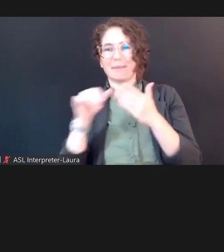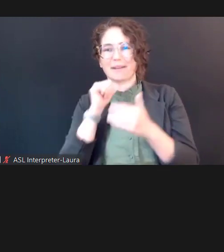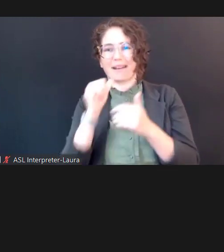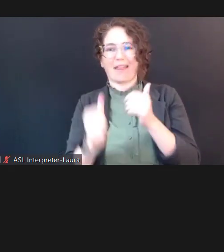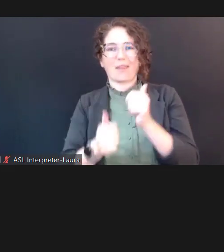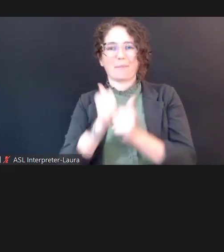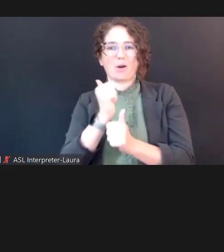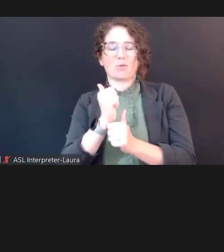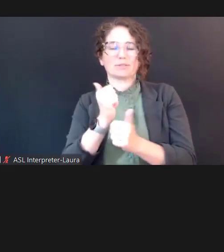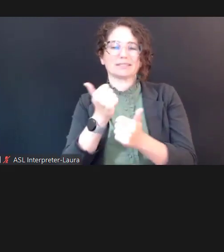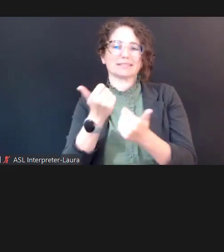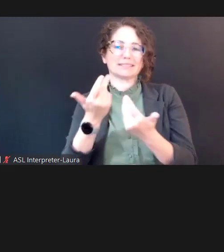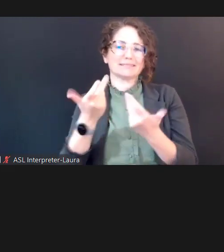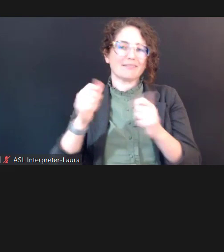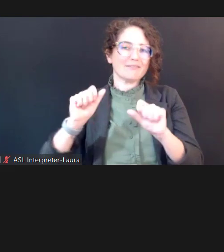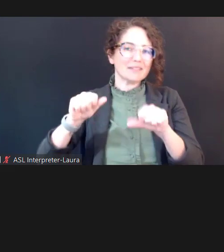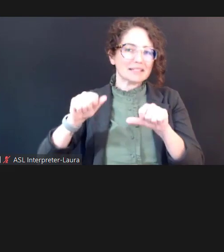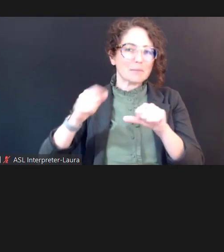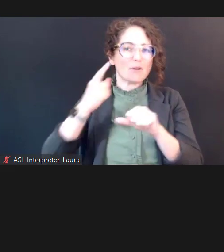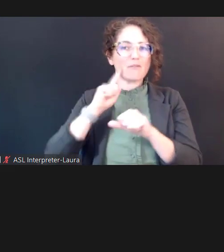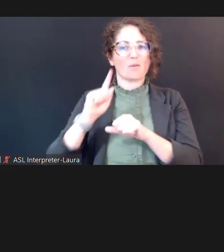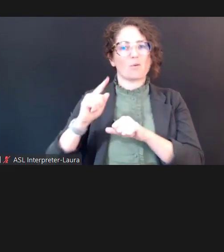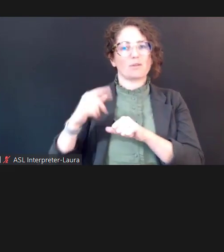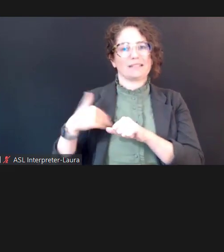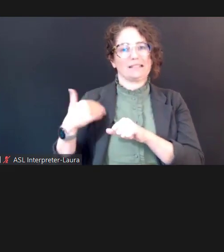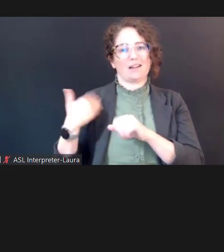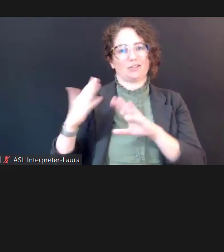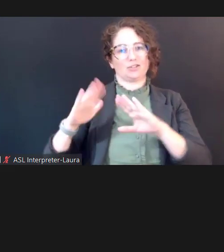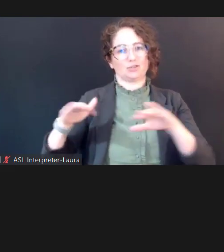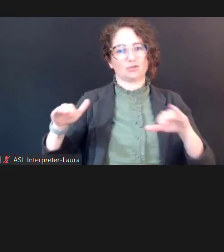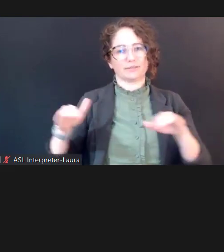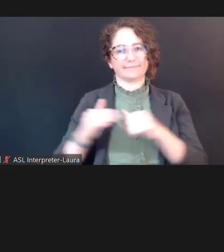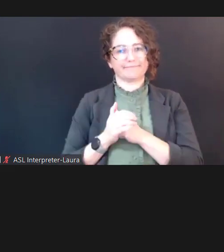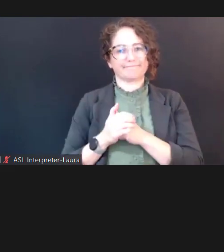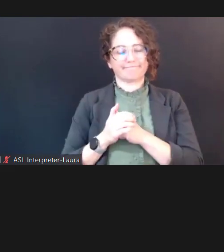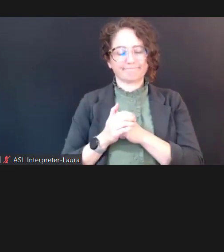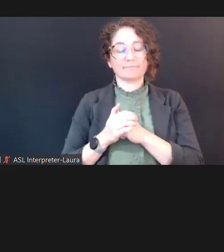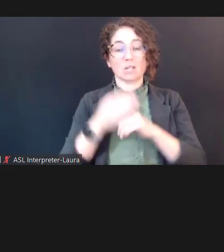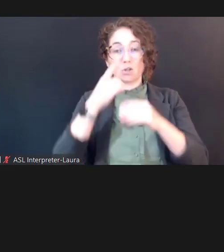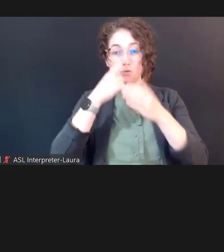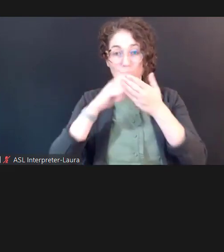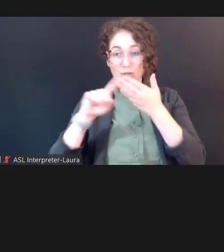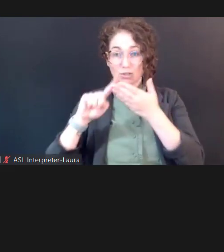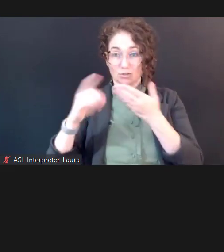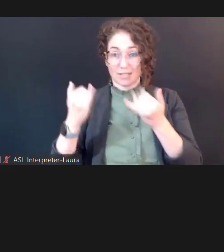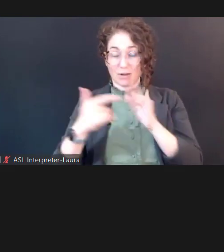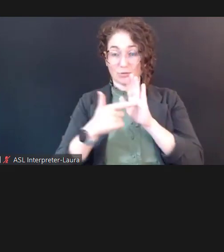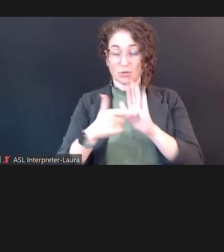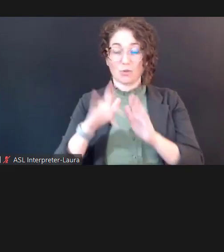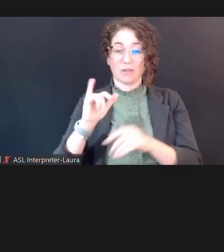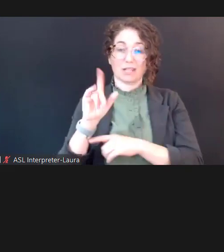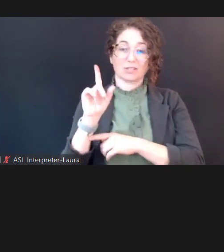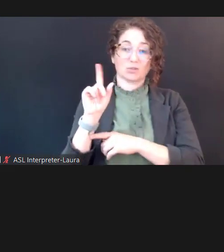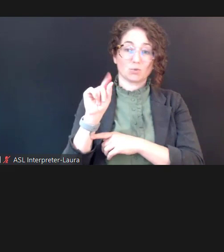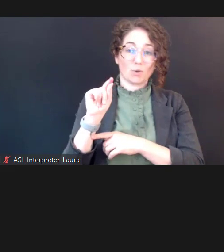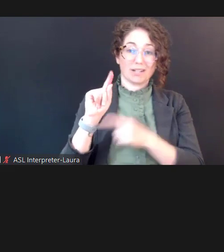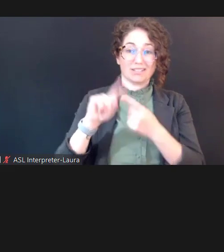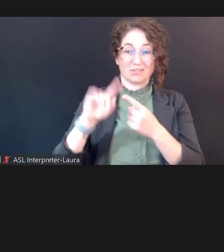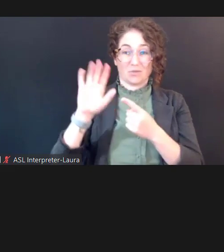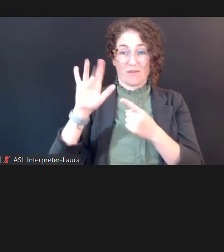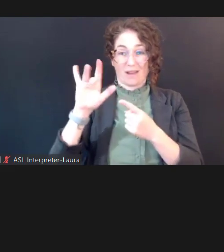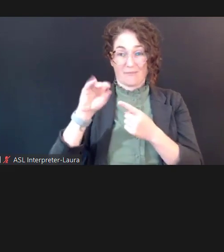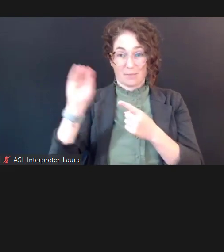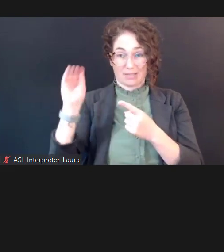feasible method to use with some of these younger children. The research has shown that 20 to